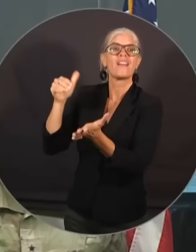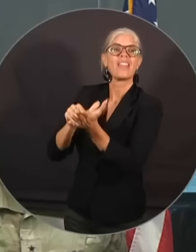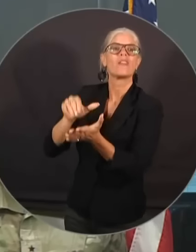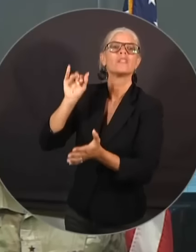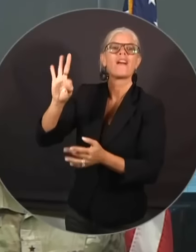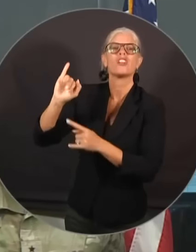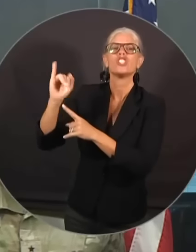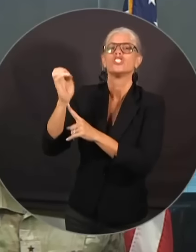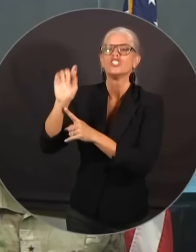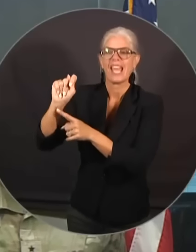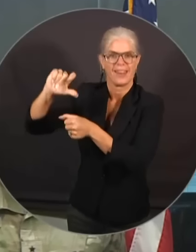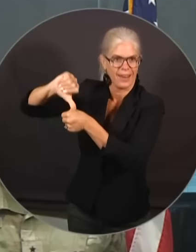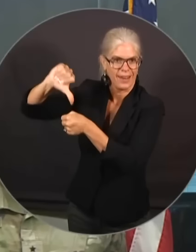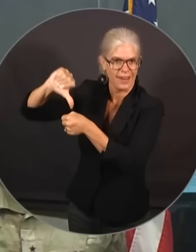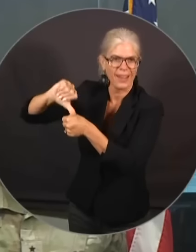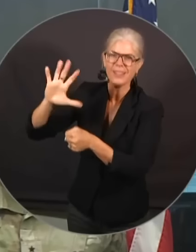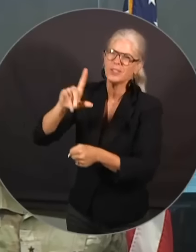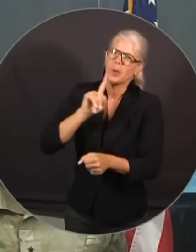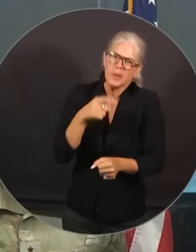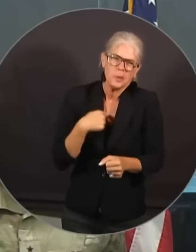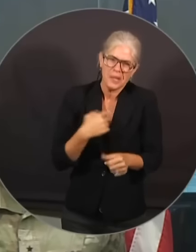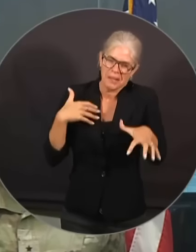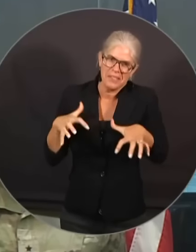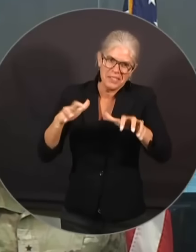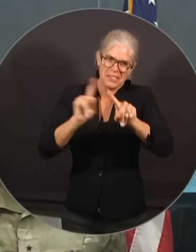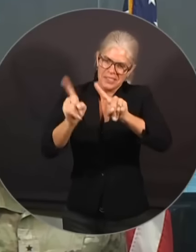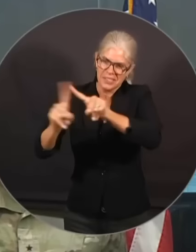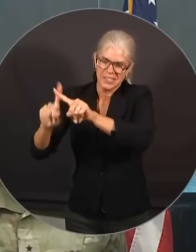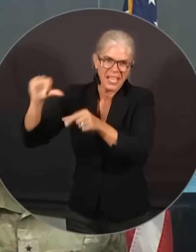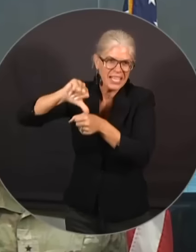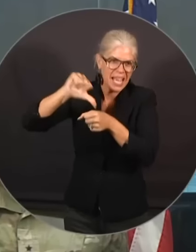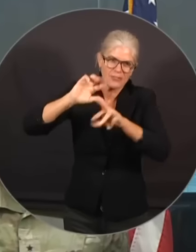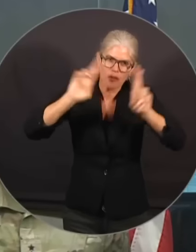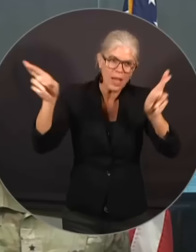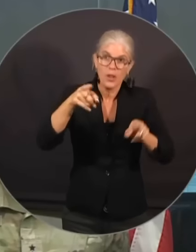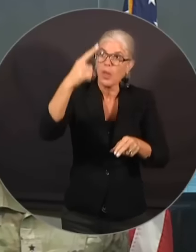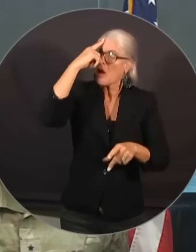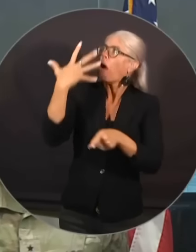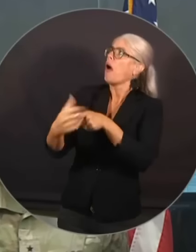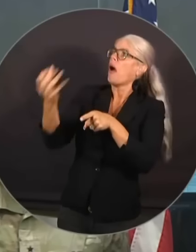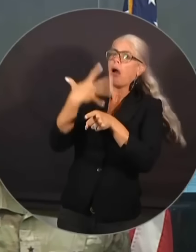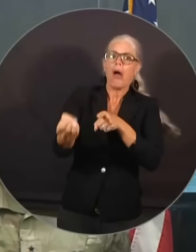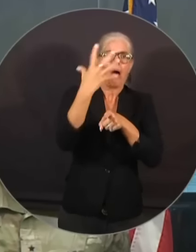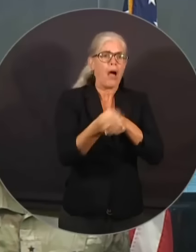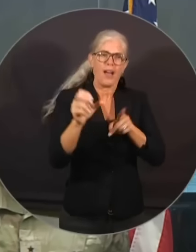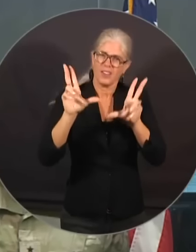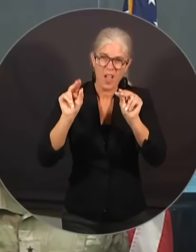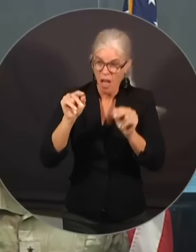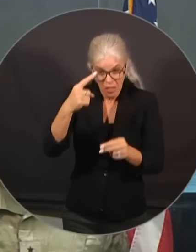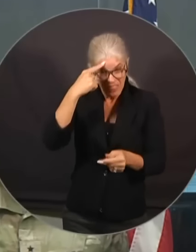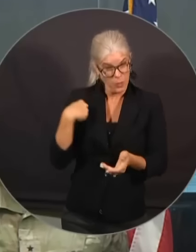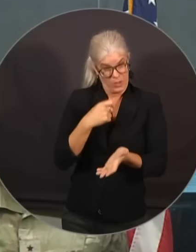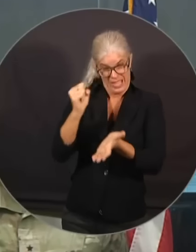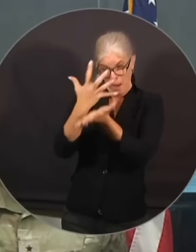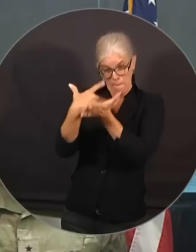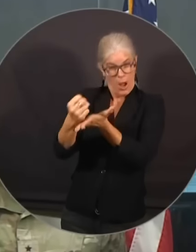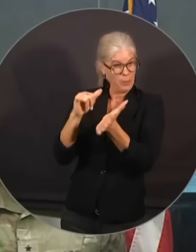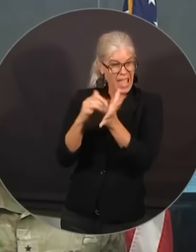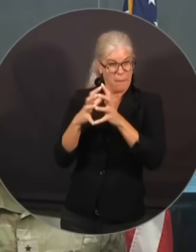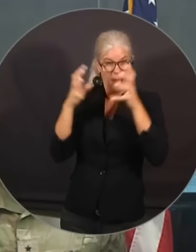the variety of fuel needs. And we don't anticipate having to use all or even most of that, but we want to make